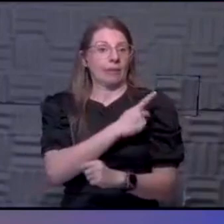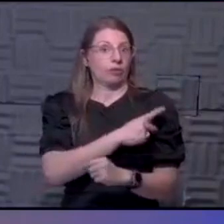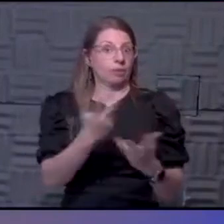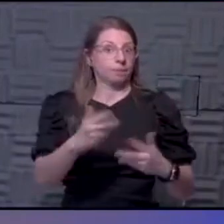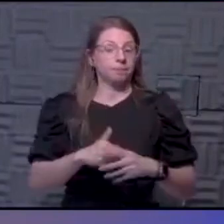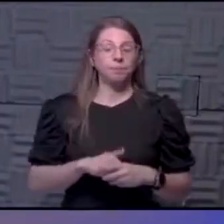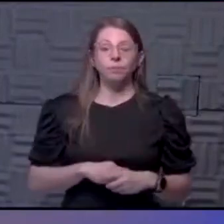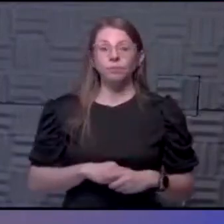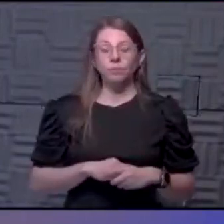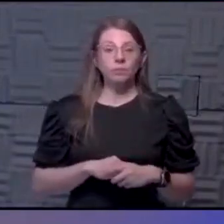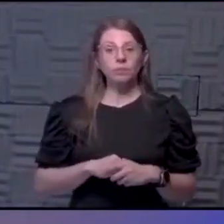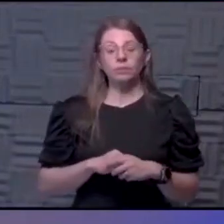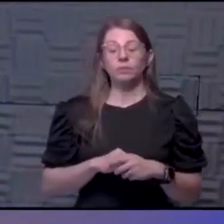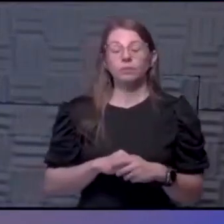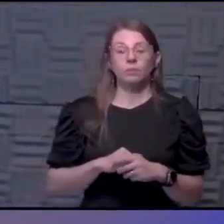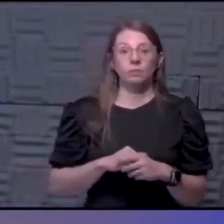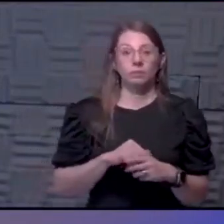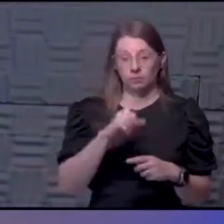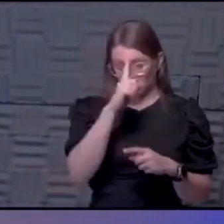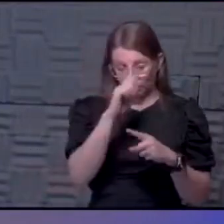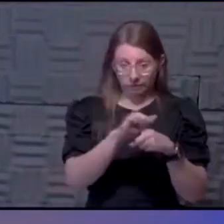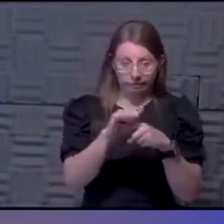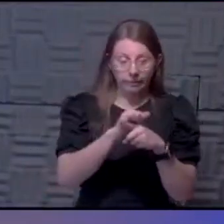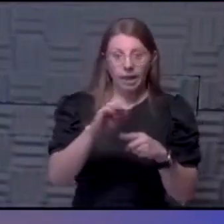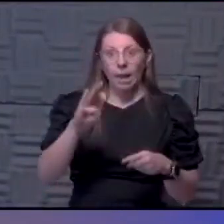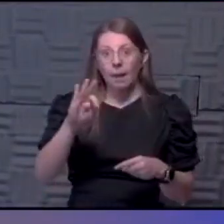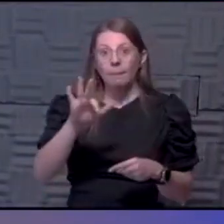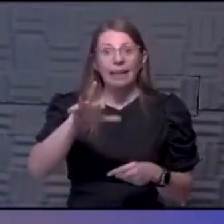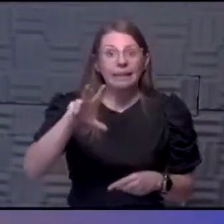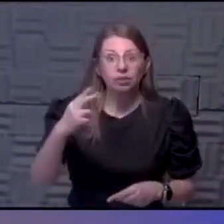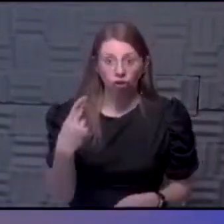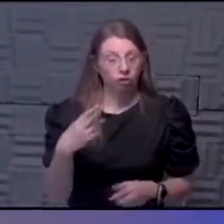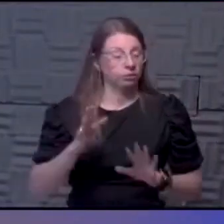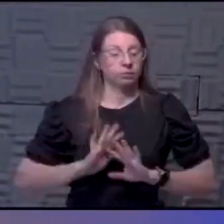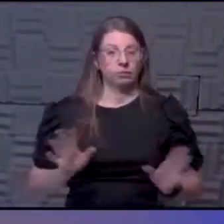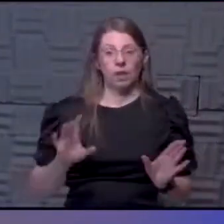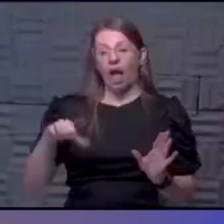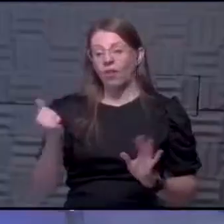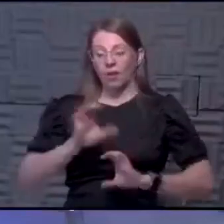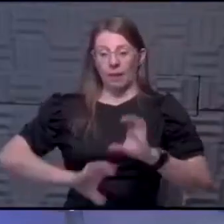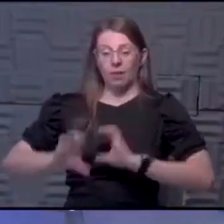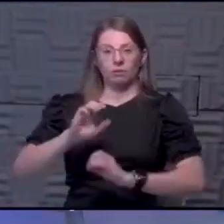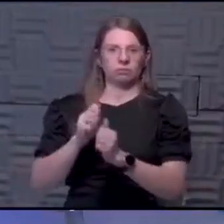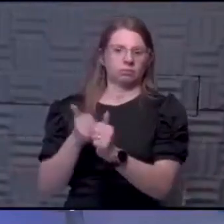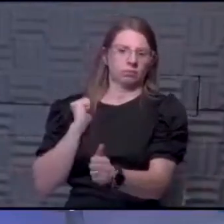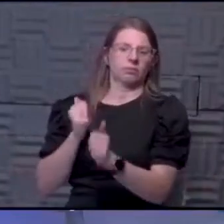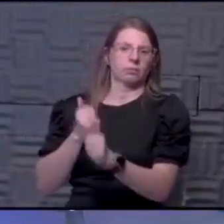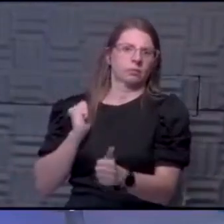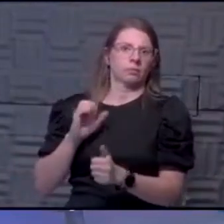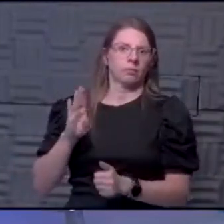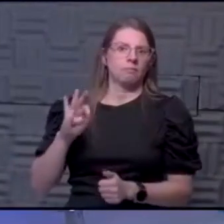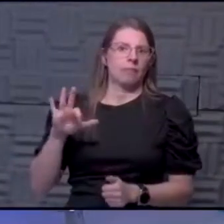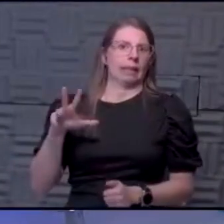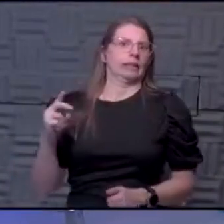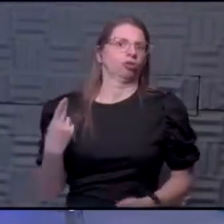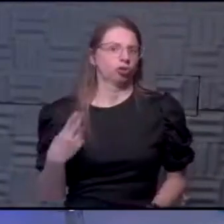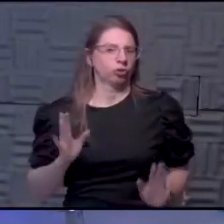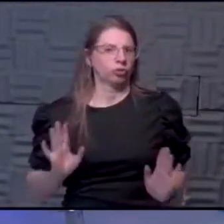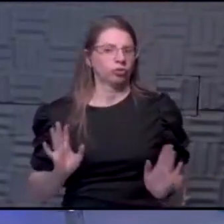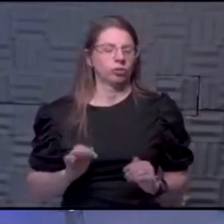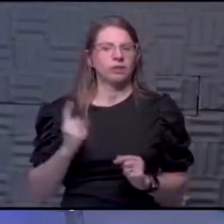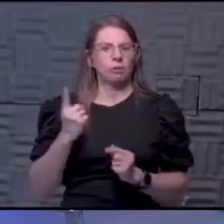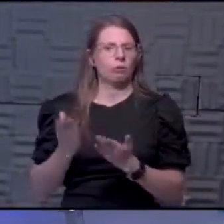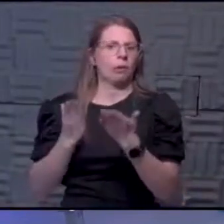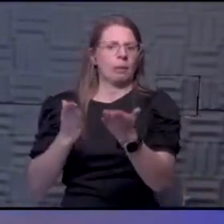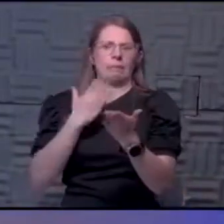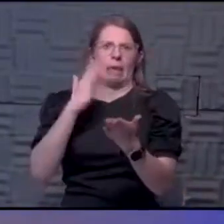is, you don't want to be retraining on like bleach, or other chemical things. But we're trying to stay away from the bleach and the whole COVID thing after somebody Yes. recommended